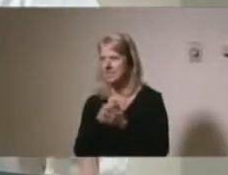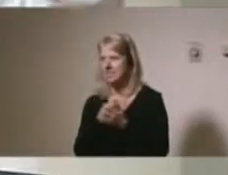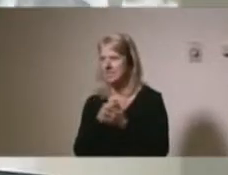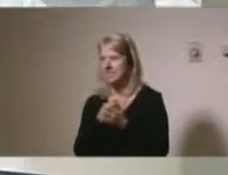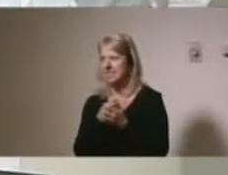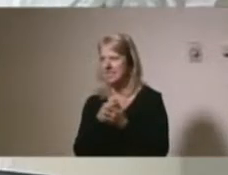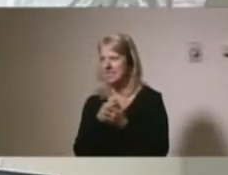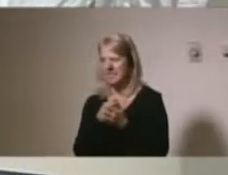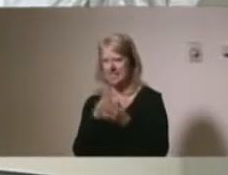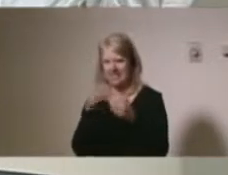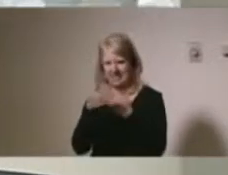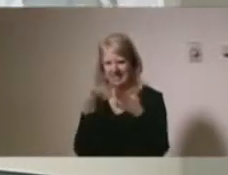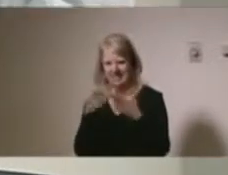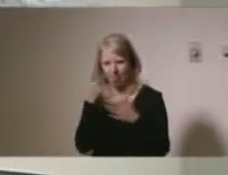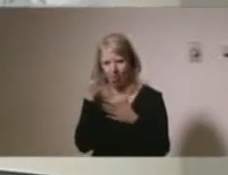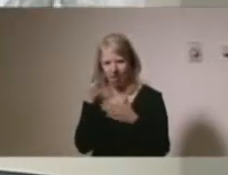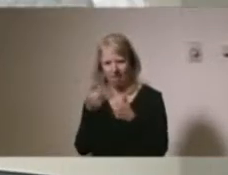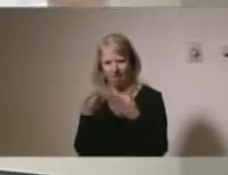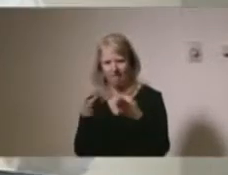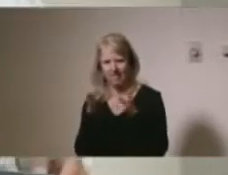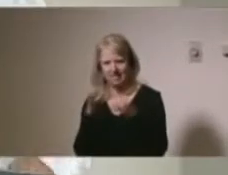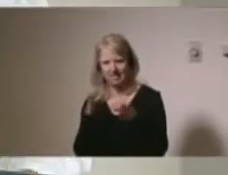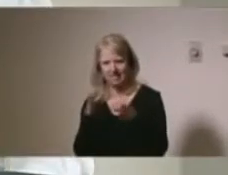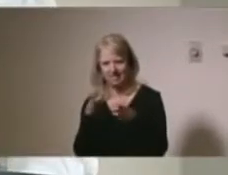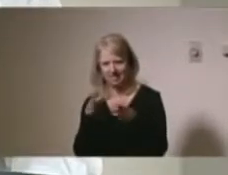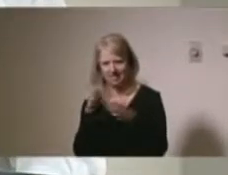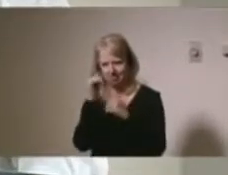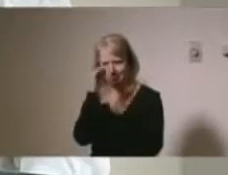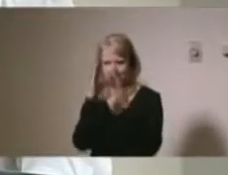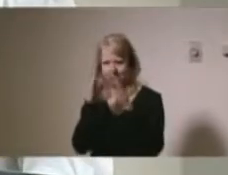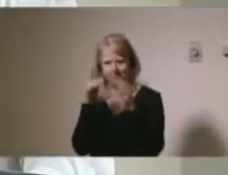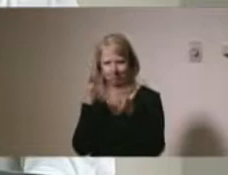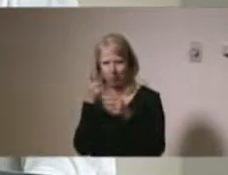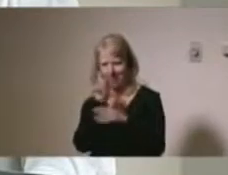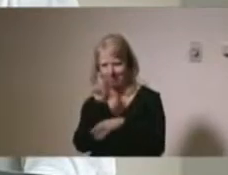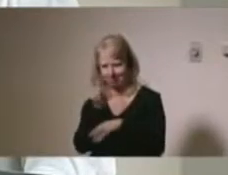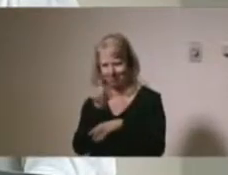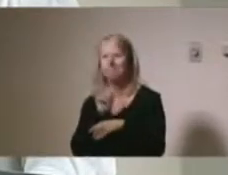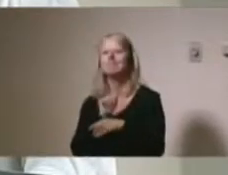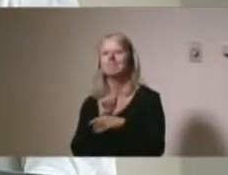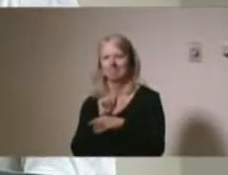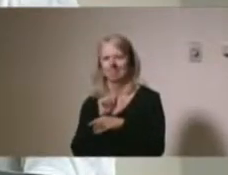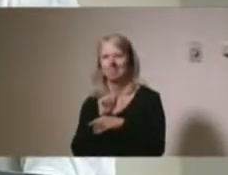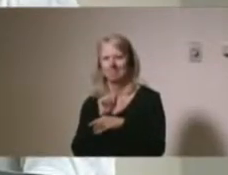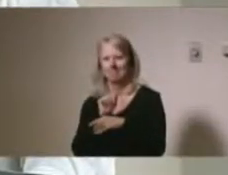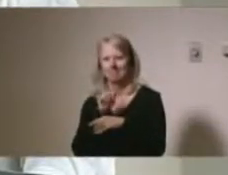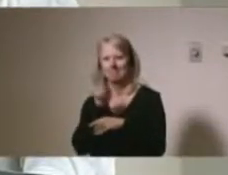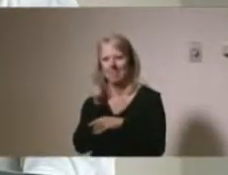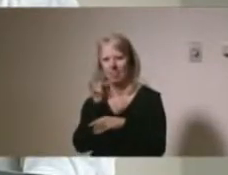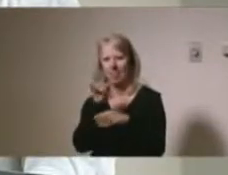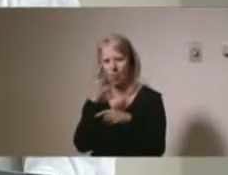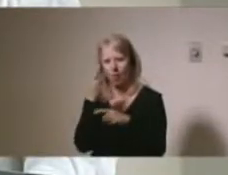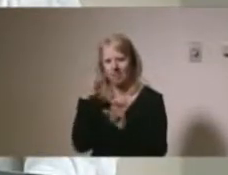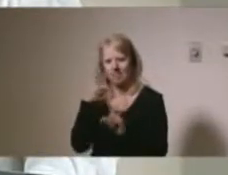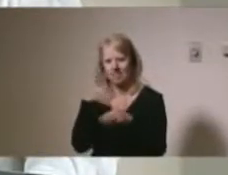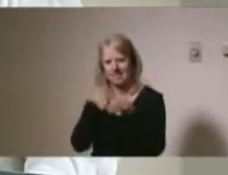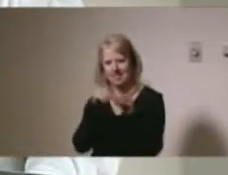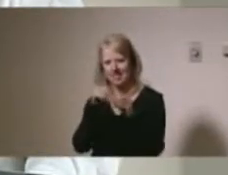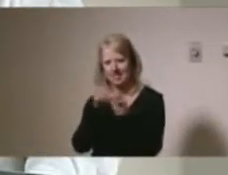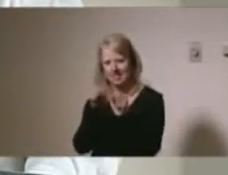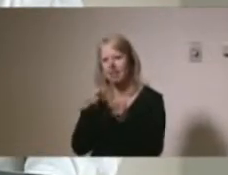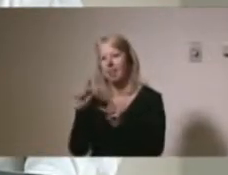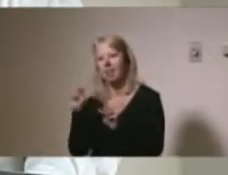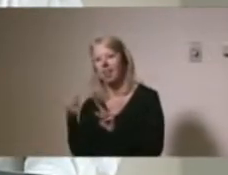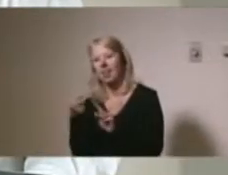the same little office, which is pretty much a hole in the wall, is one side was the point-of-sale system and the other side was the